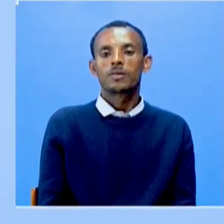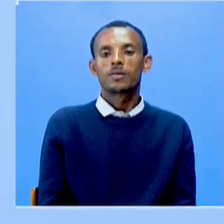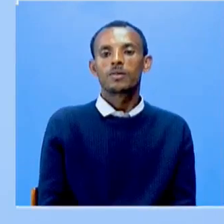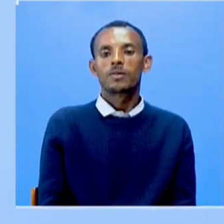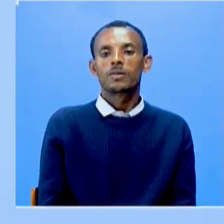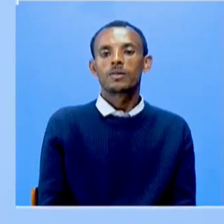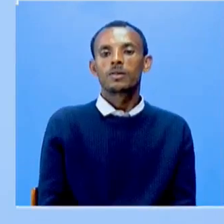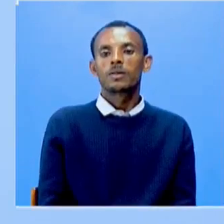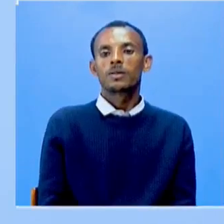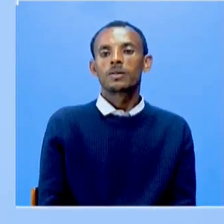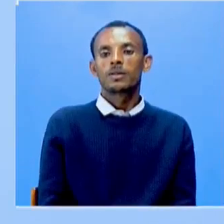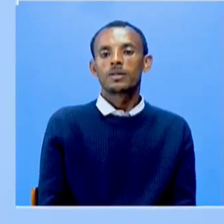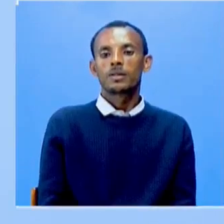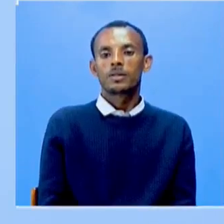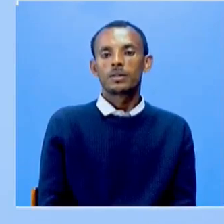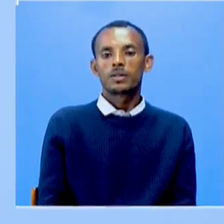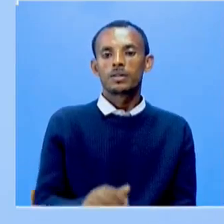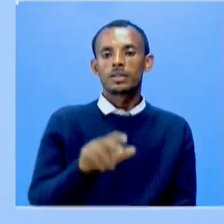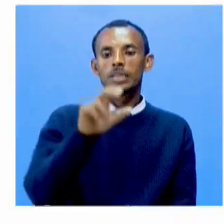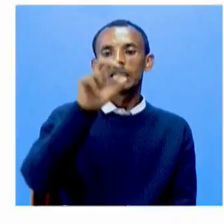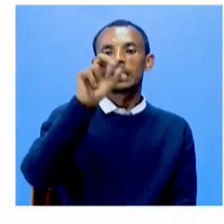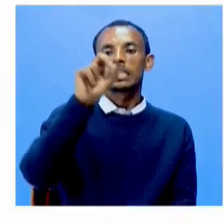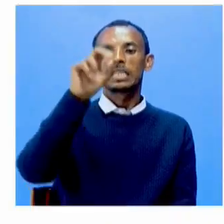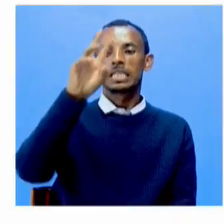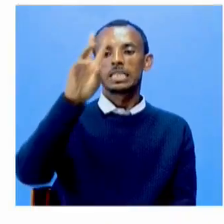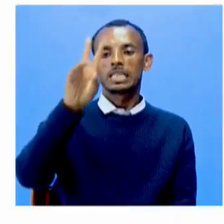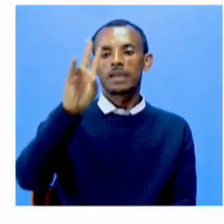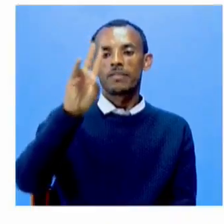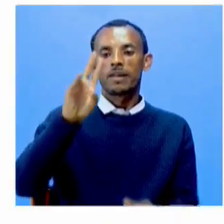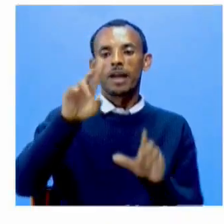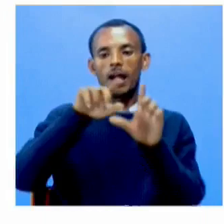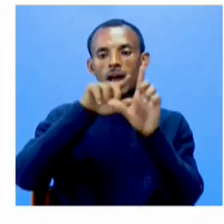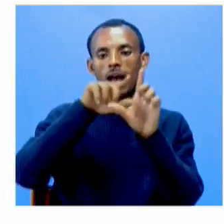assume it is 37 degree,